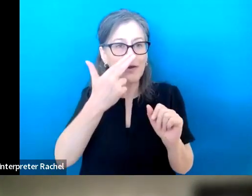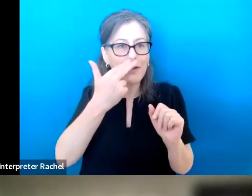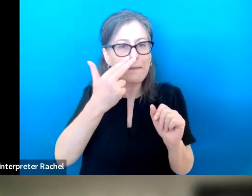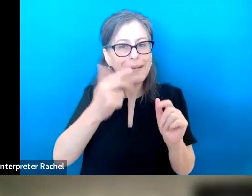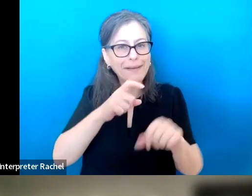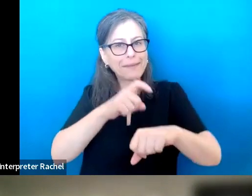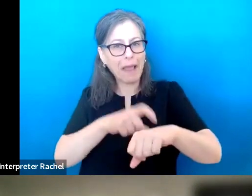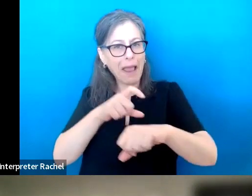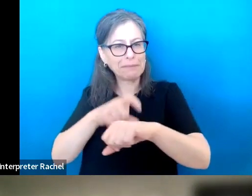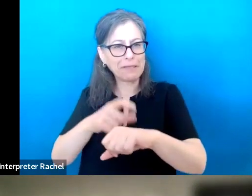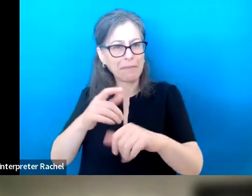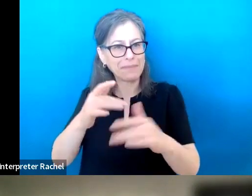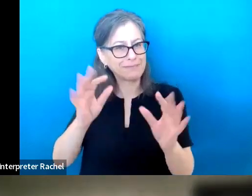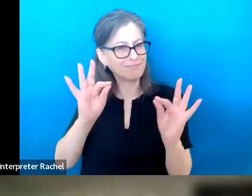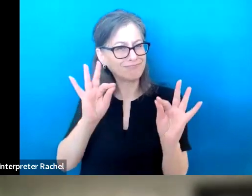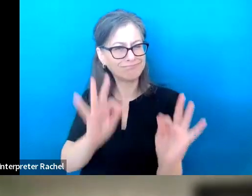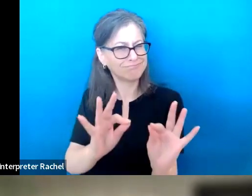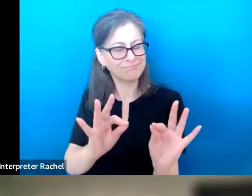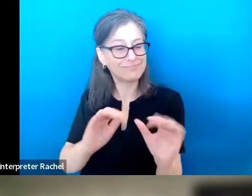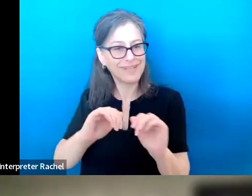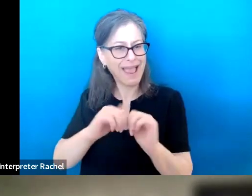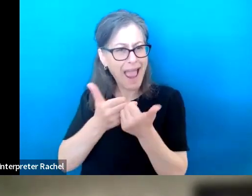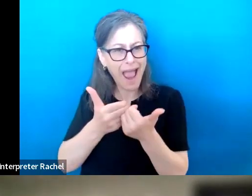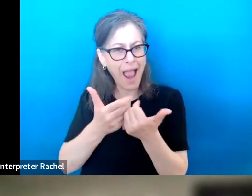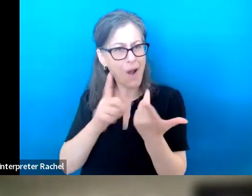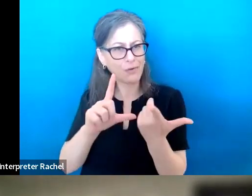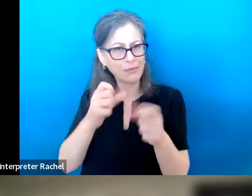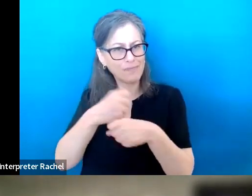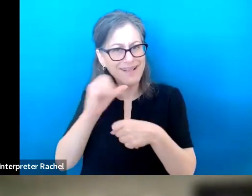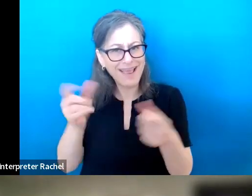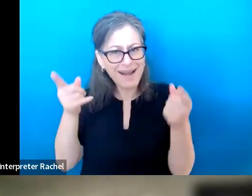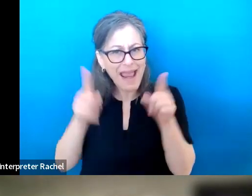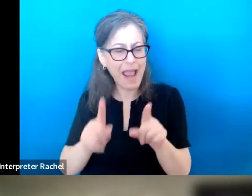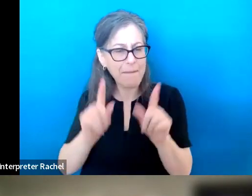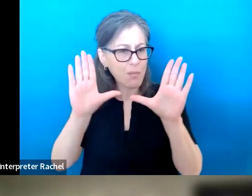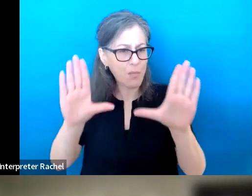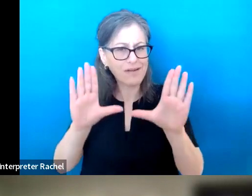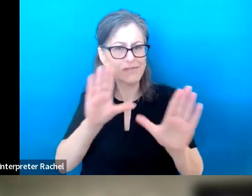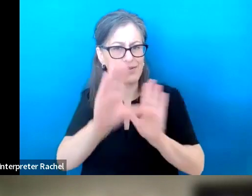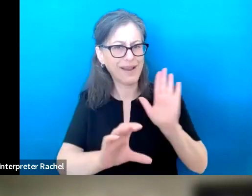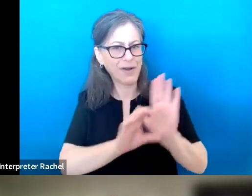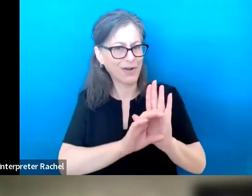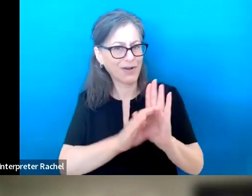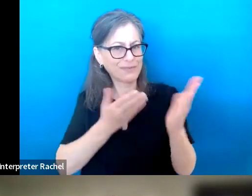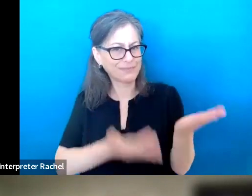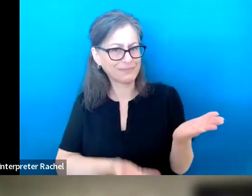just brilliant. So how did you mush all that together into this fabulous character?